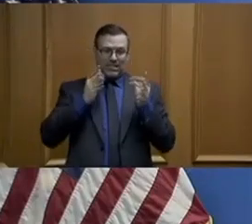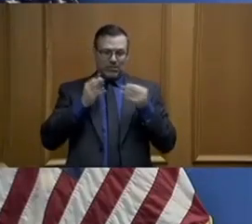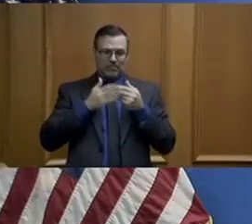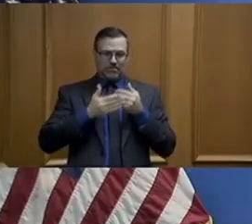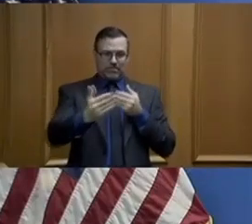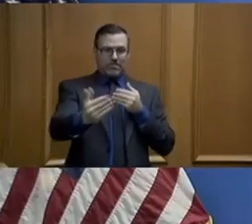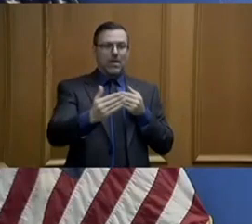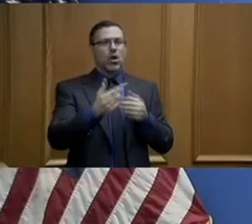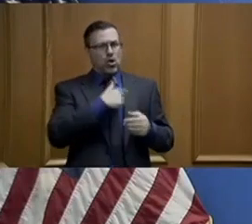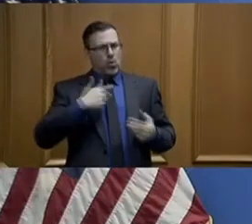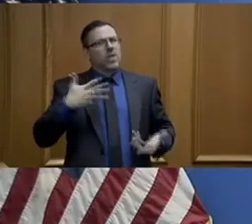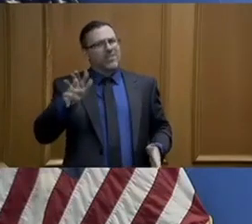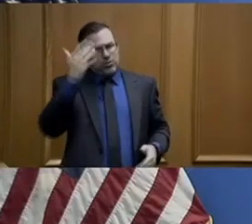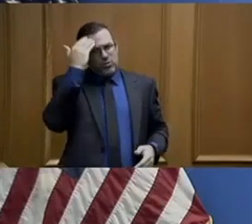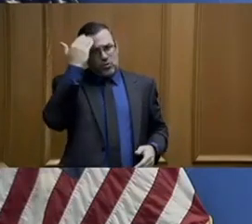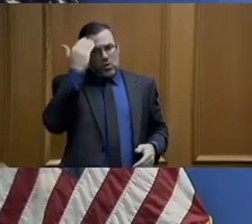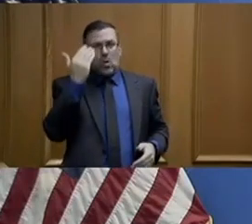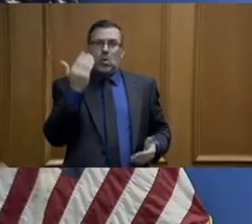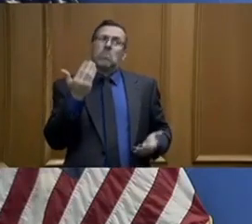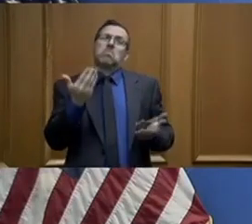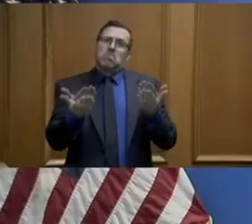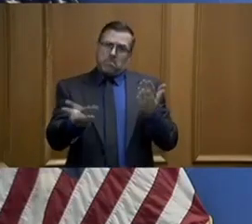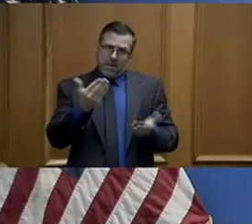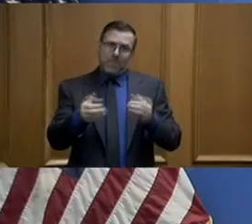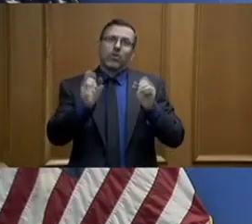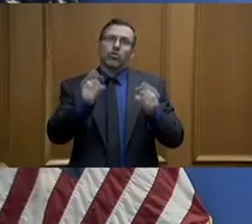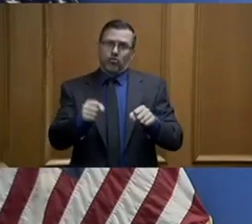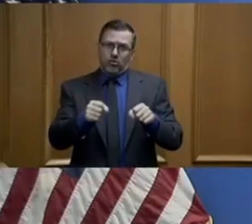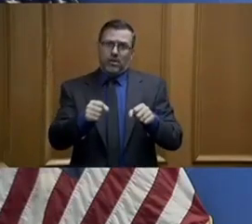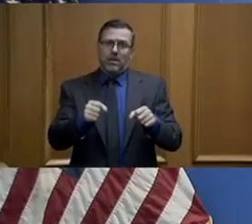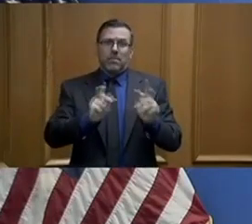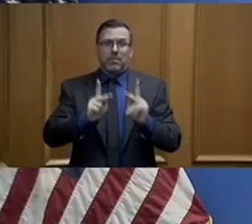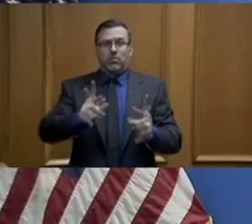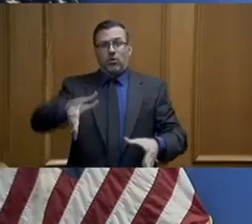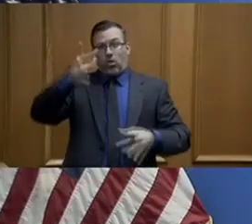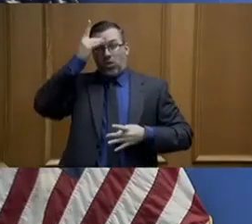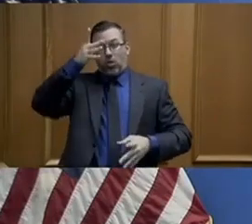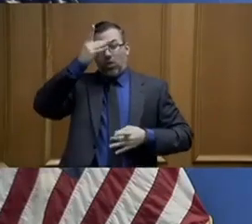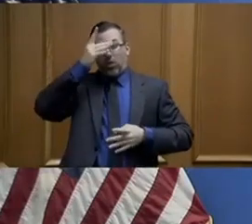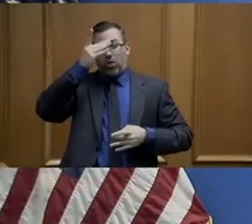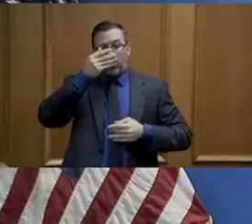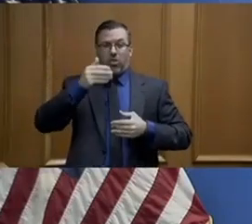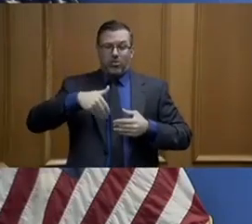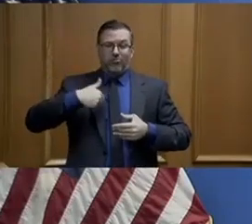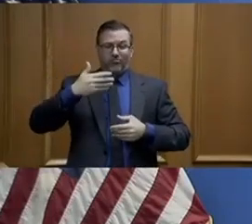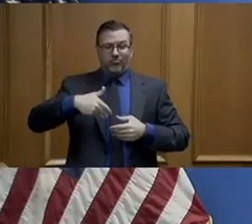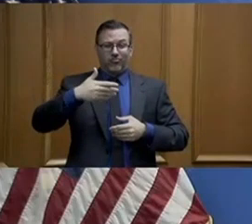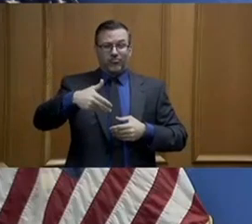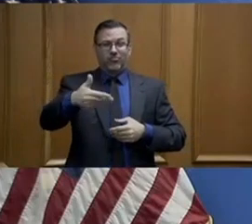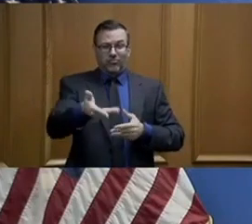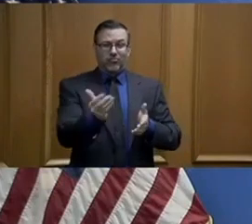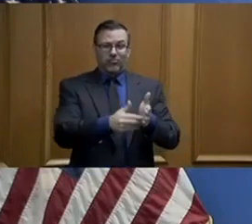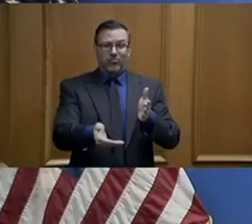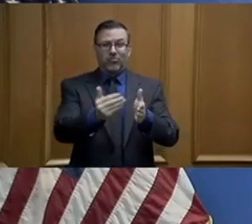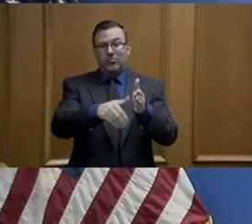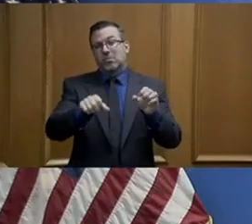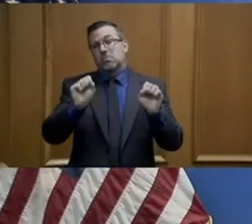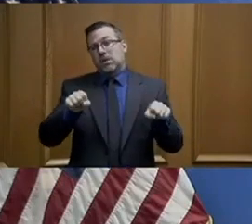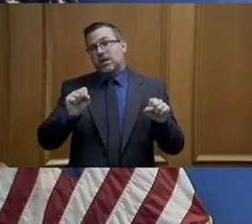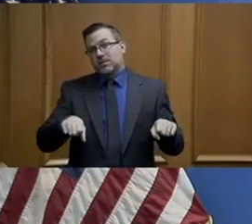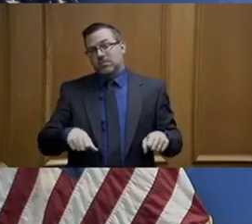for an increased number of cases. So that balance there, that understanding